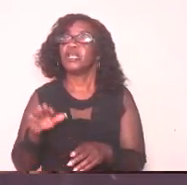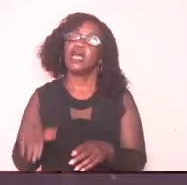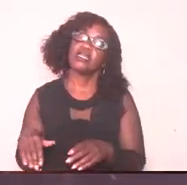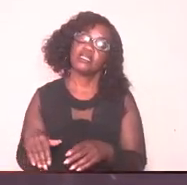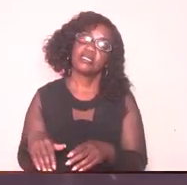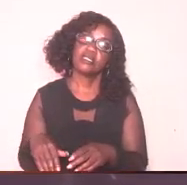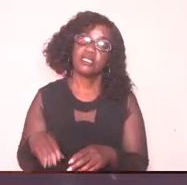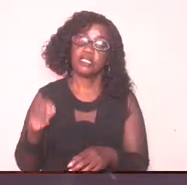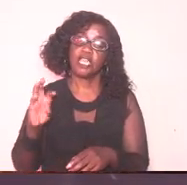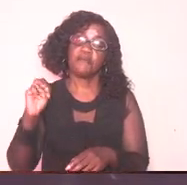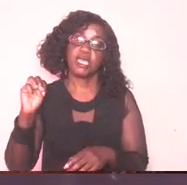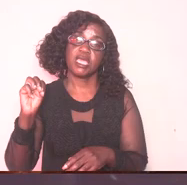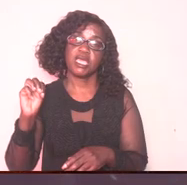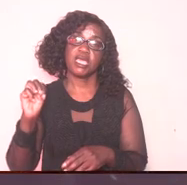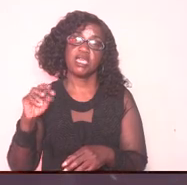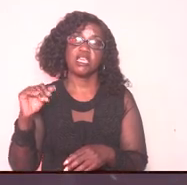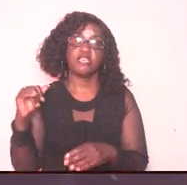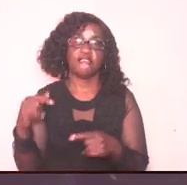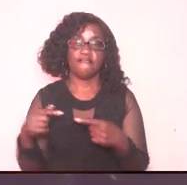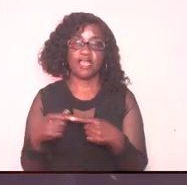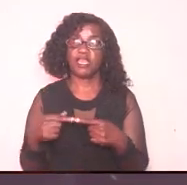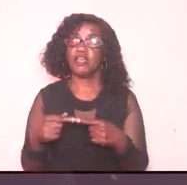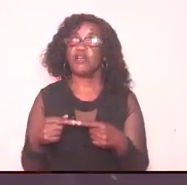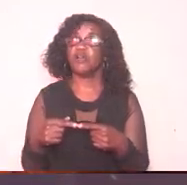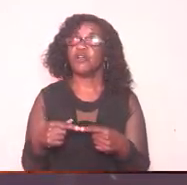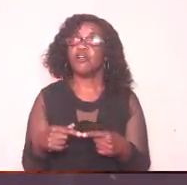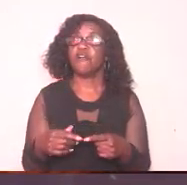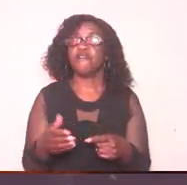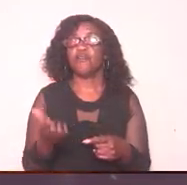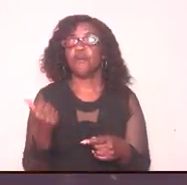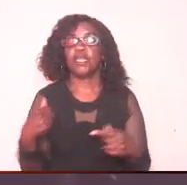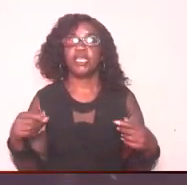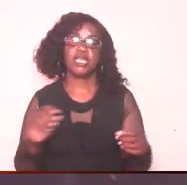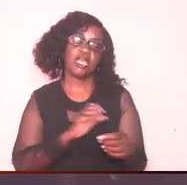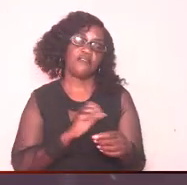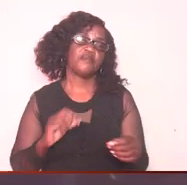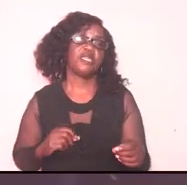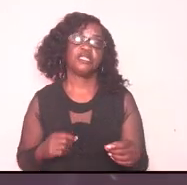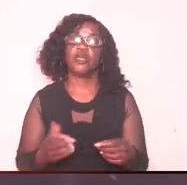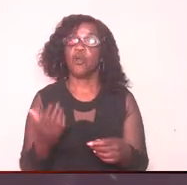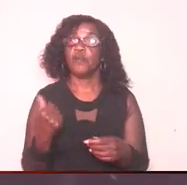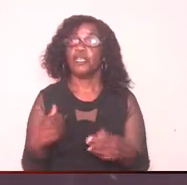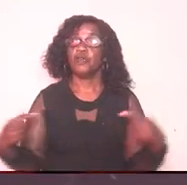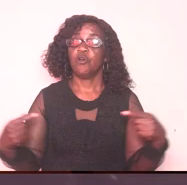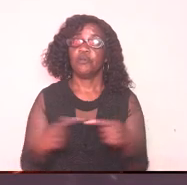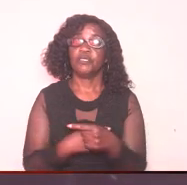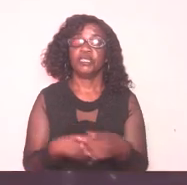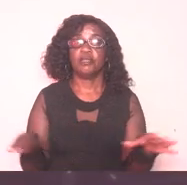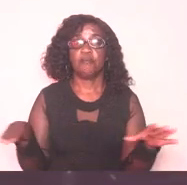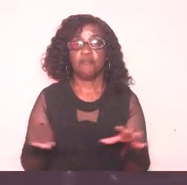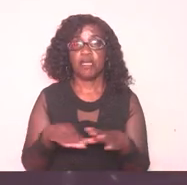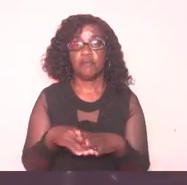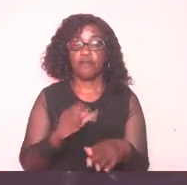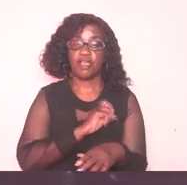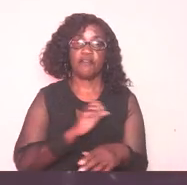the semi-finals debate. We have heard from opening government, opening opposition, and member of government and member